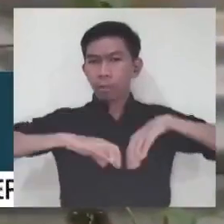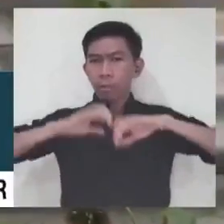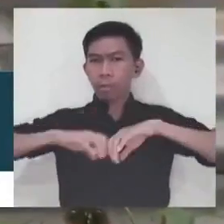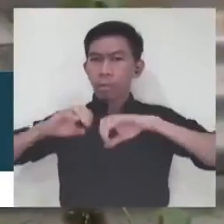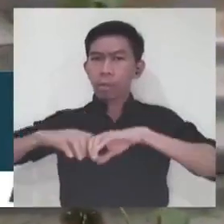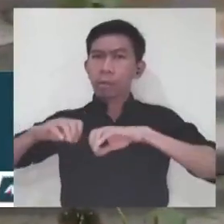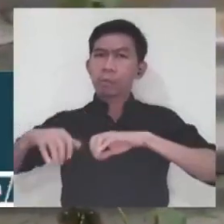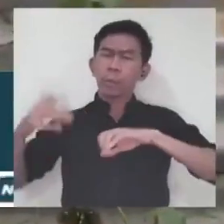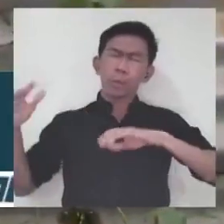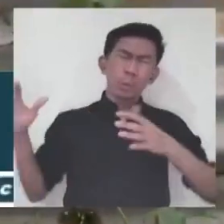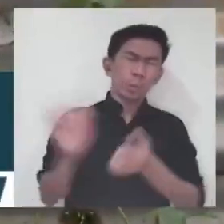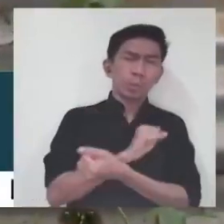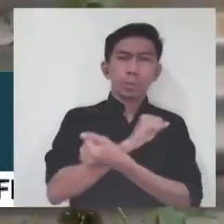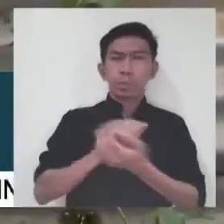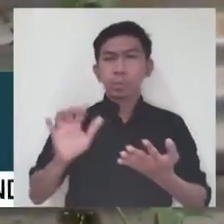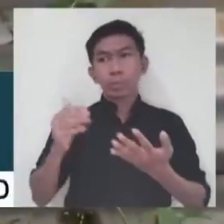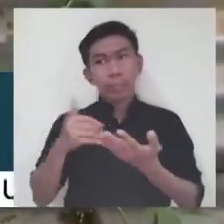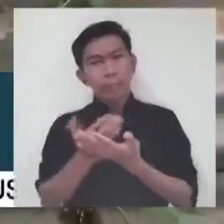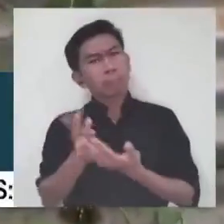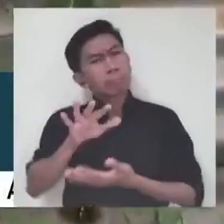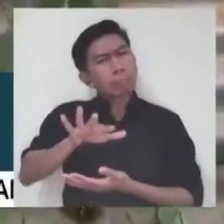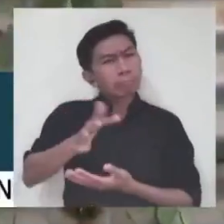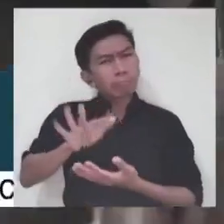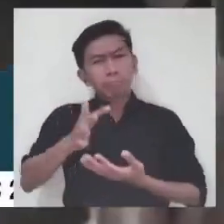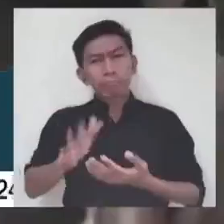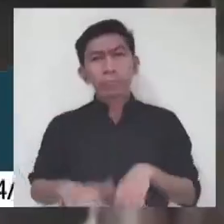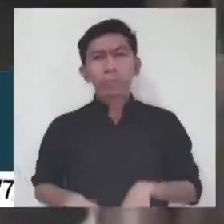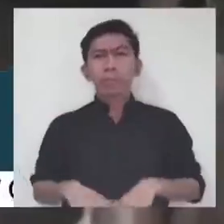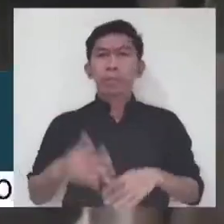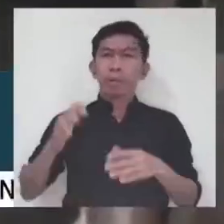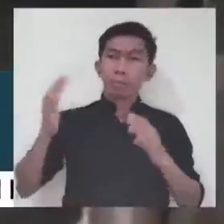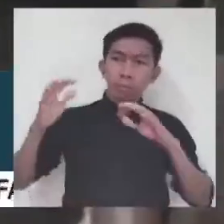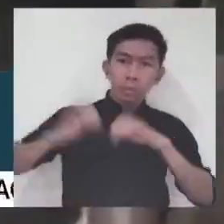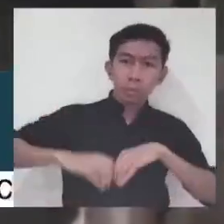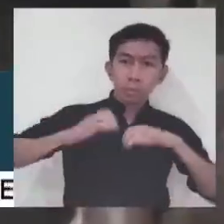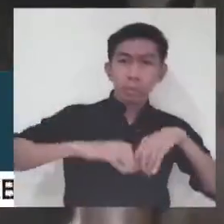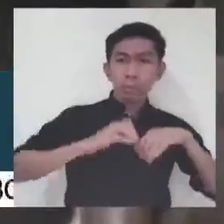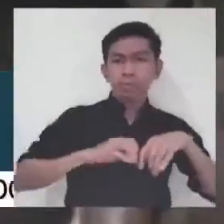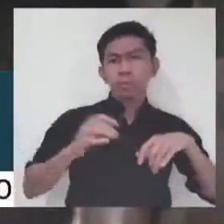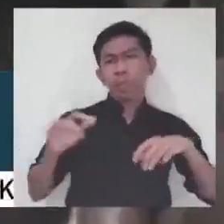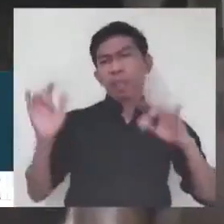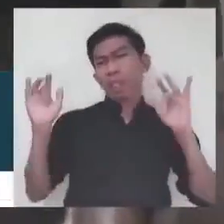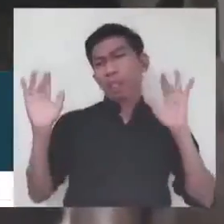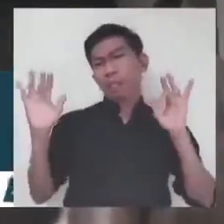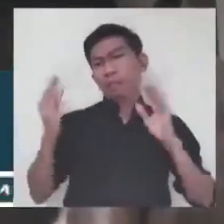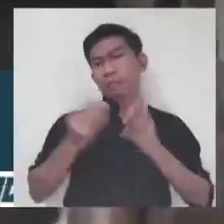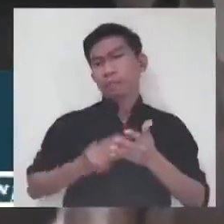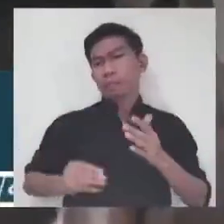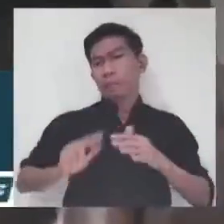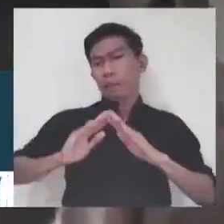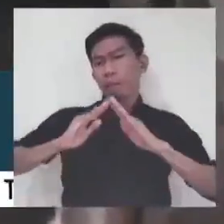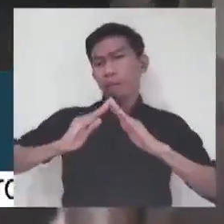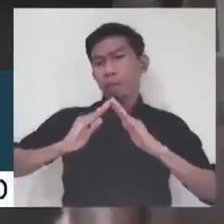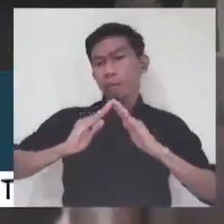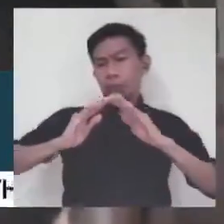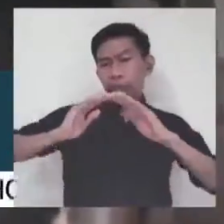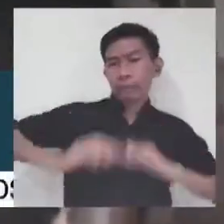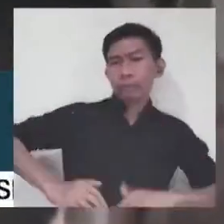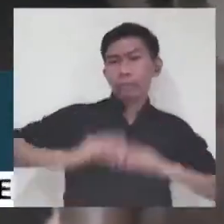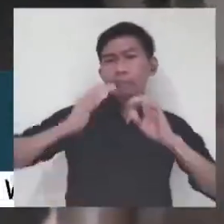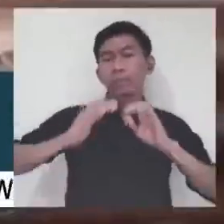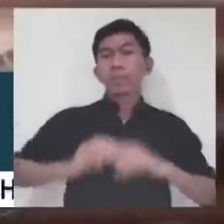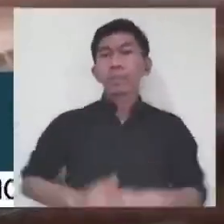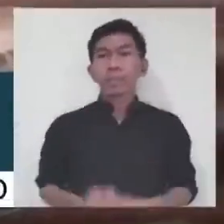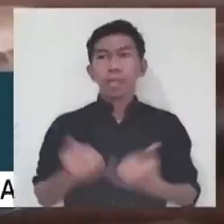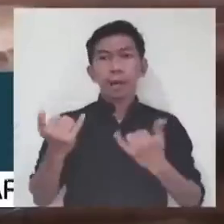these houses are made of light materials. Assessments are also being made on agricultural damages, and so far